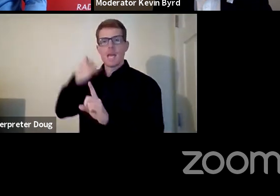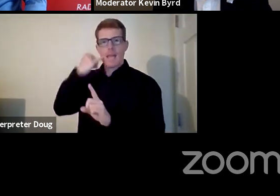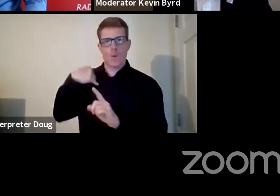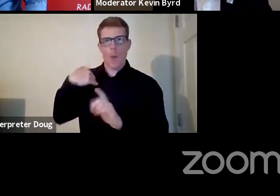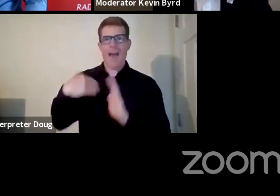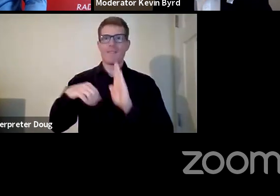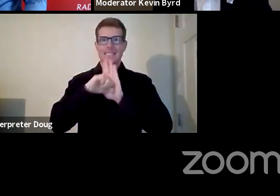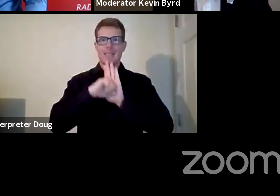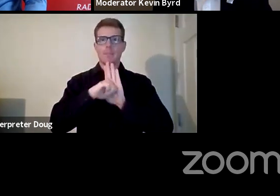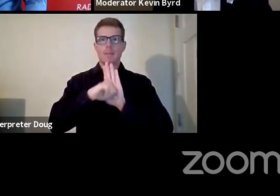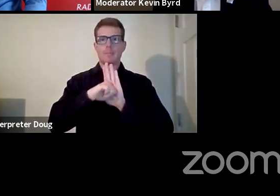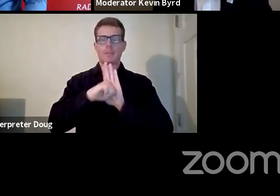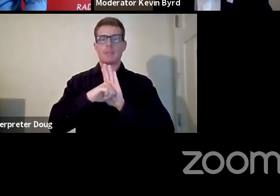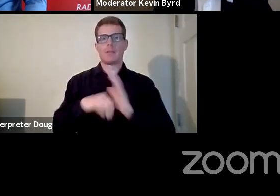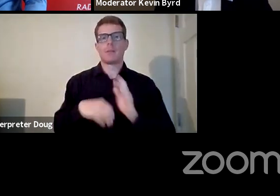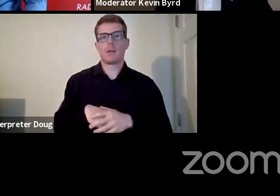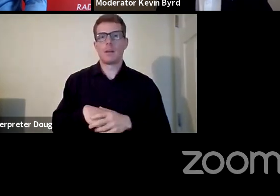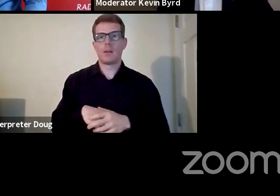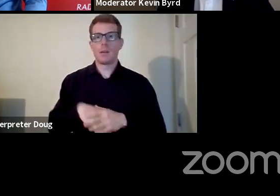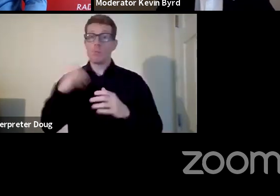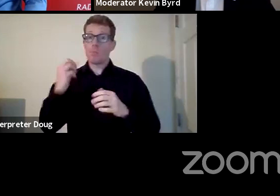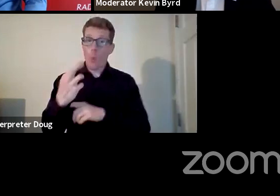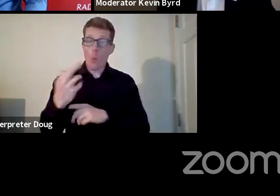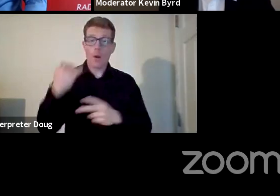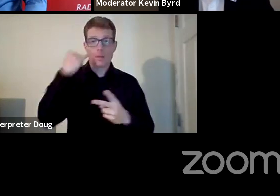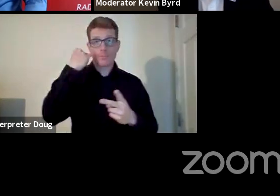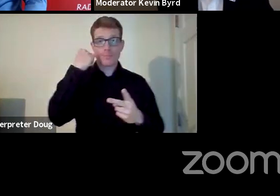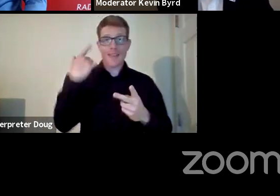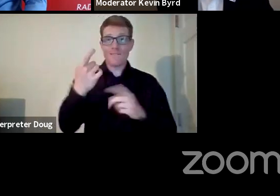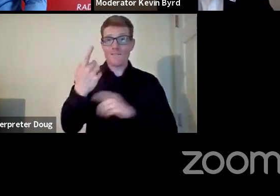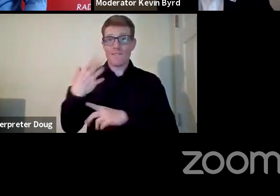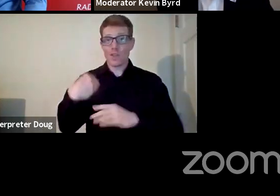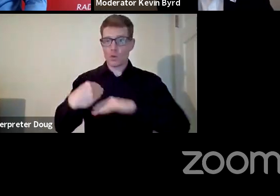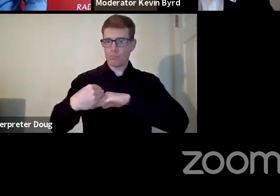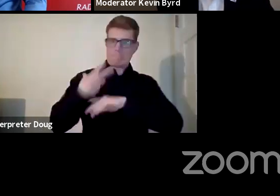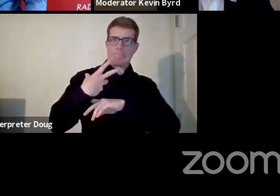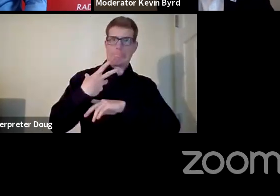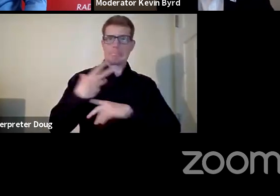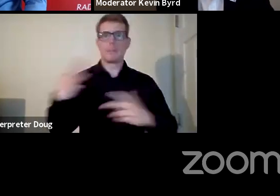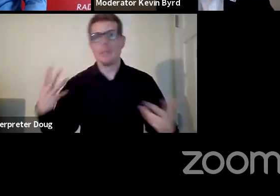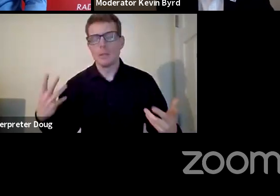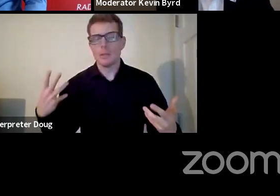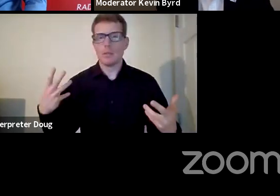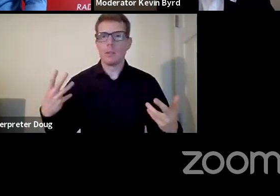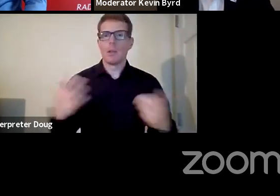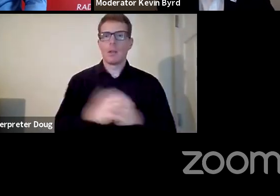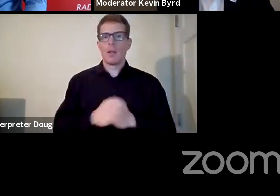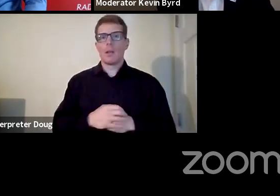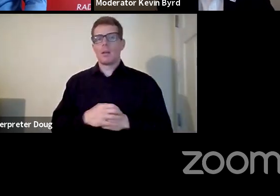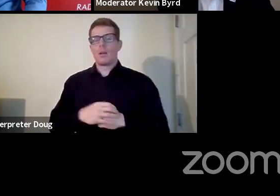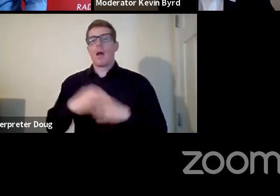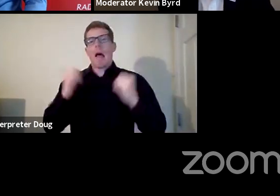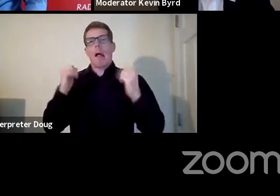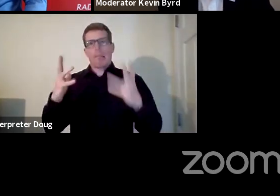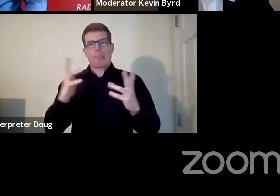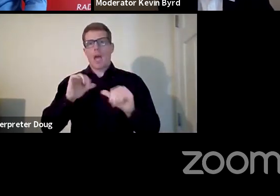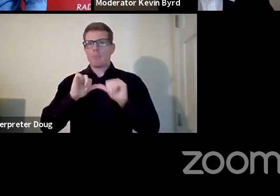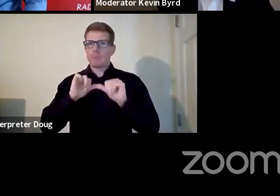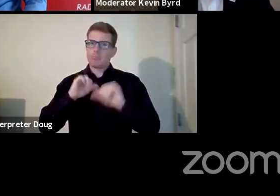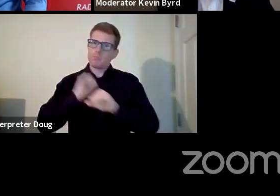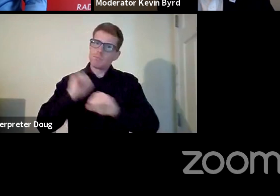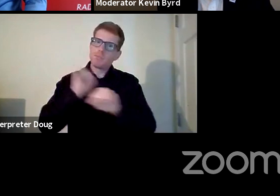have symptoms where you've been exposed. So lots to work on. It's just very complicated, but it will be